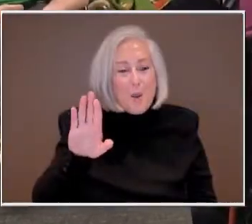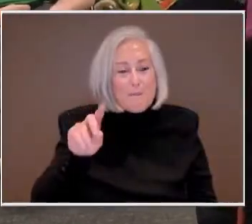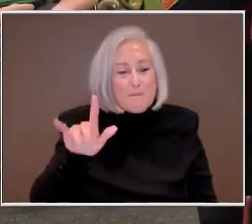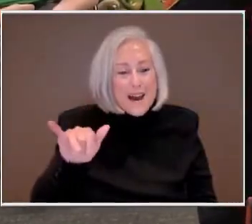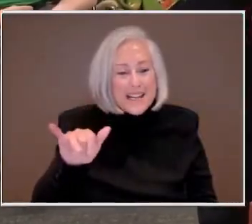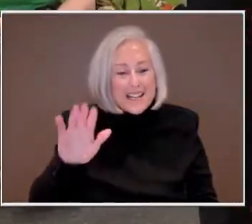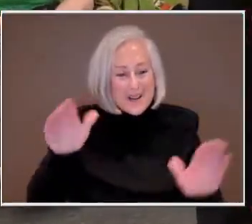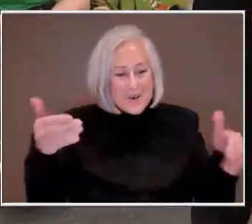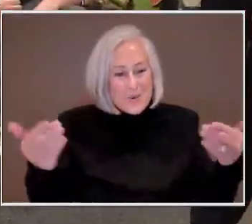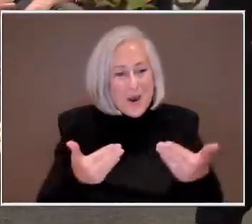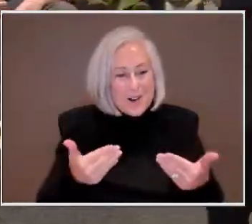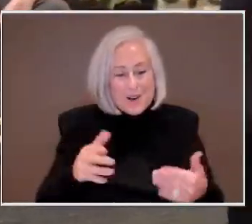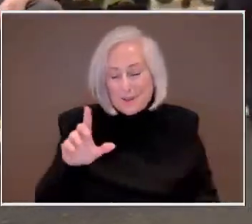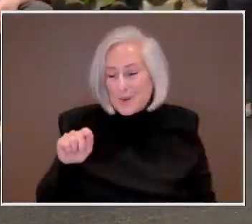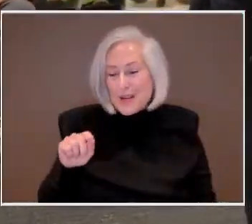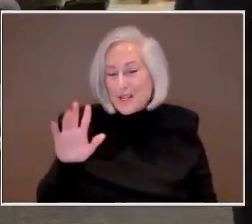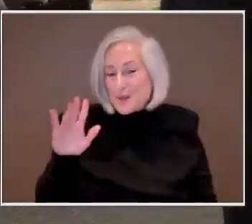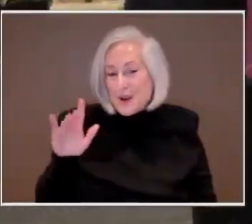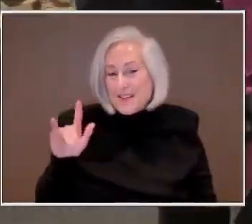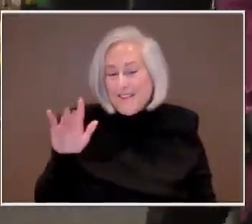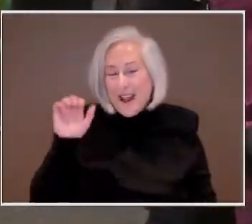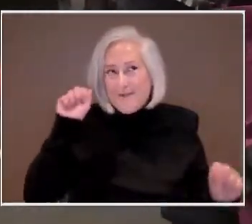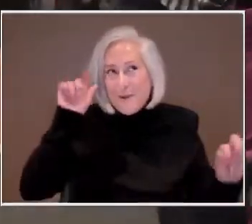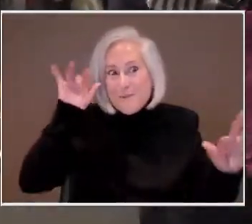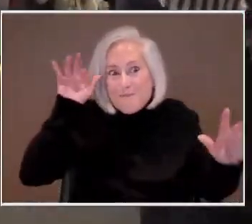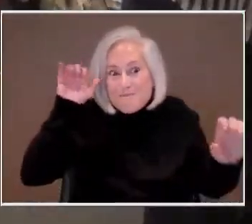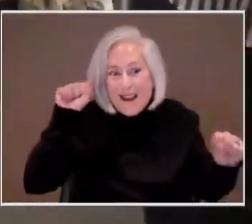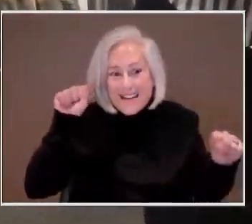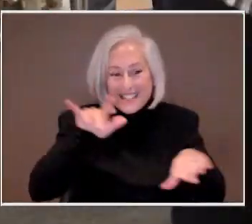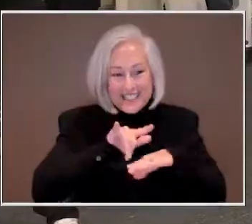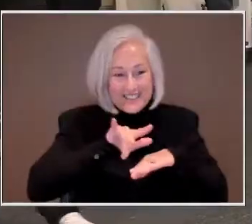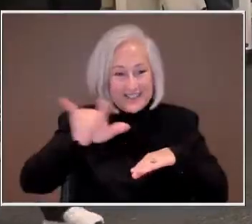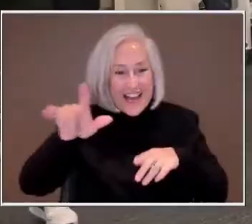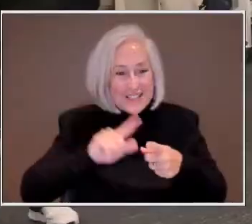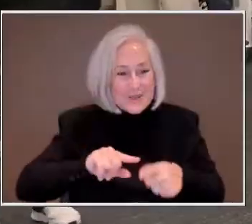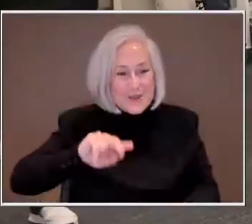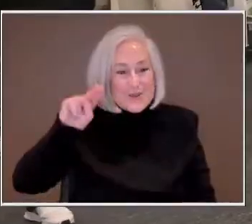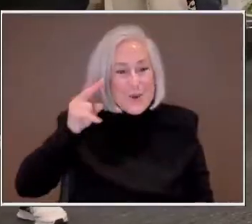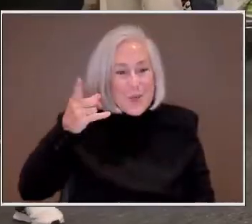Magic Flight to the North Pole. Who's excited?